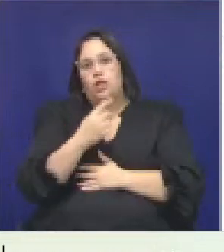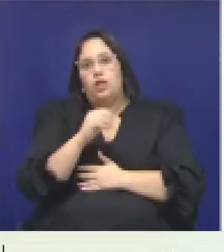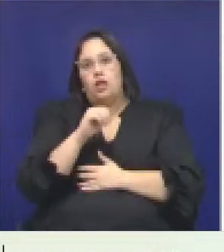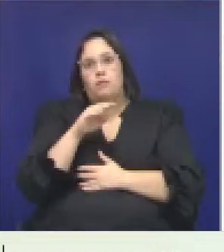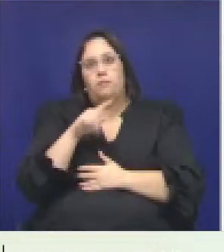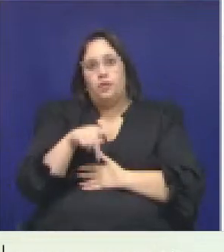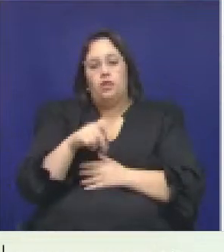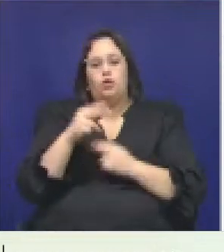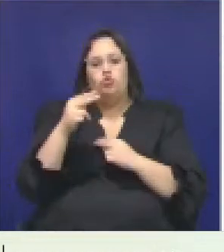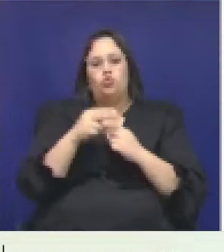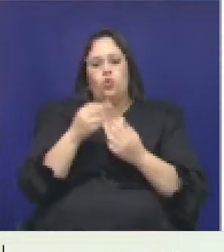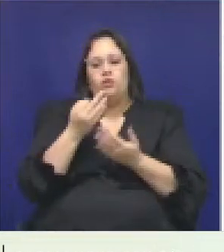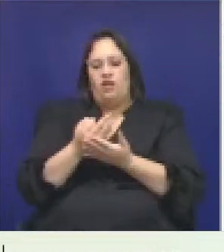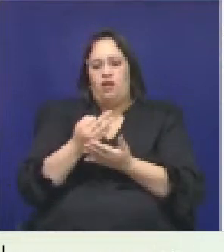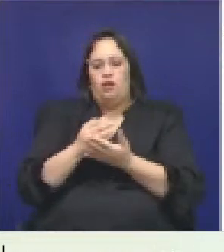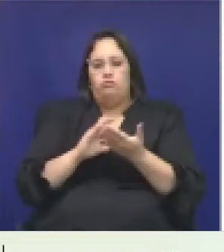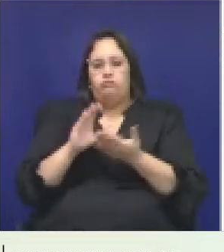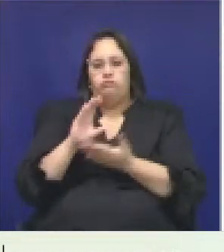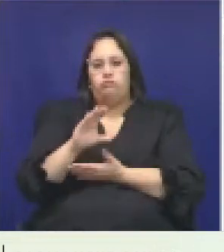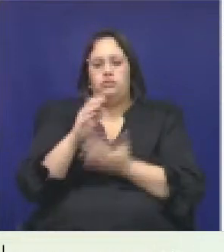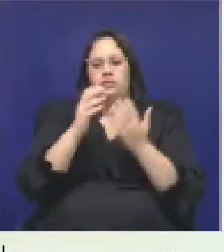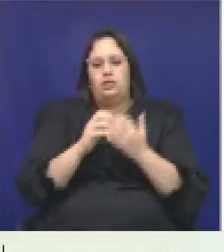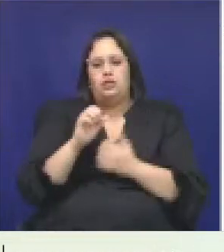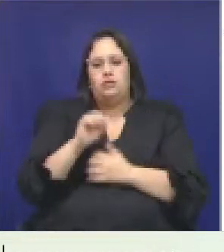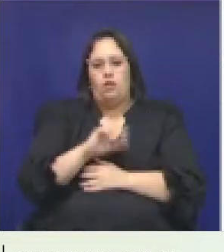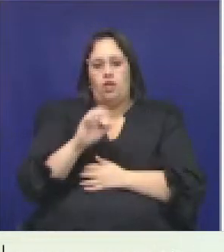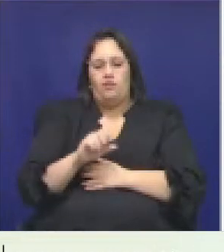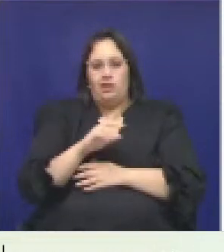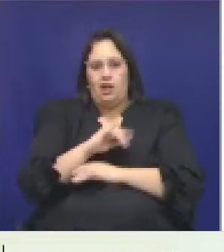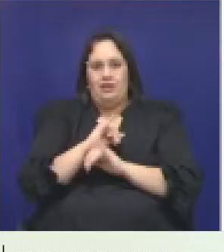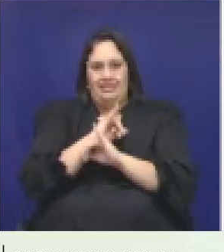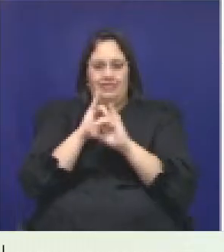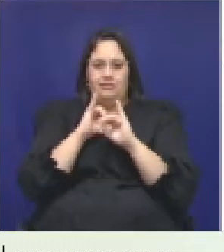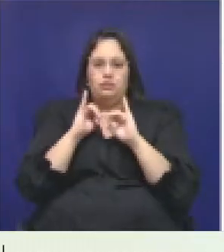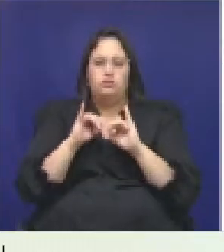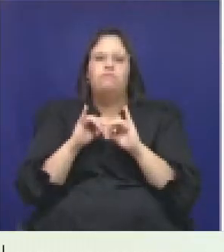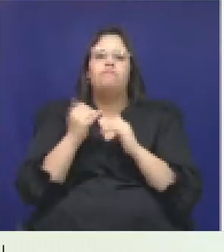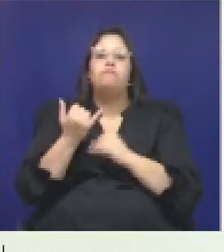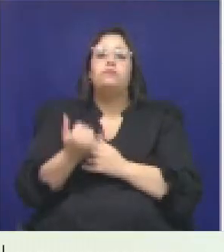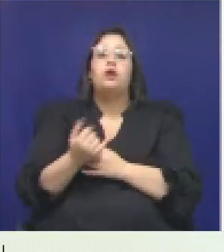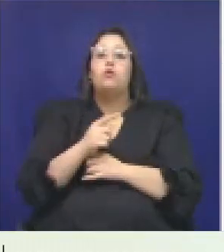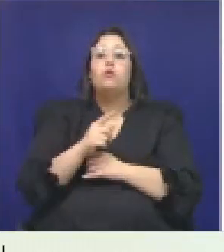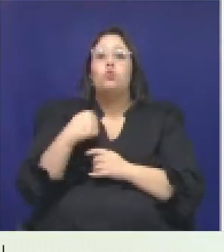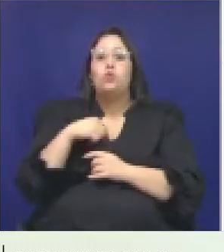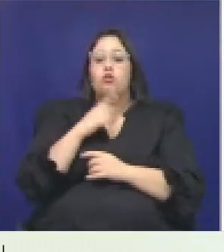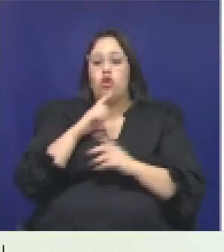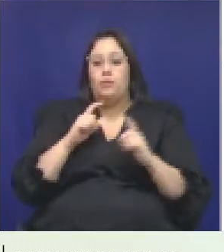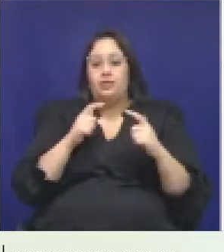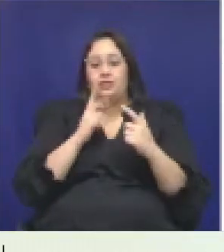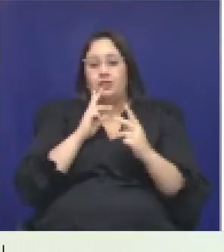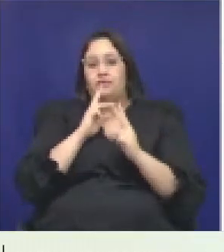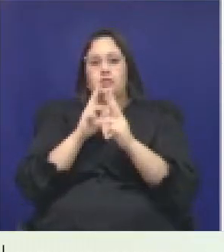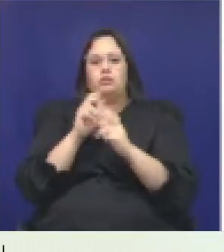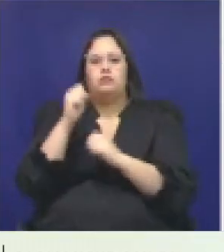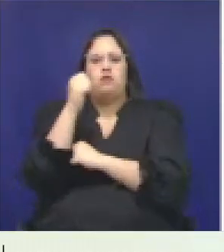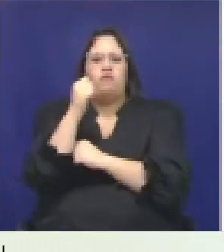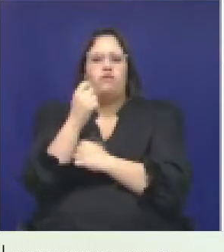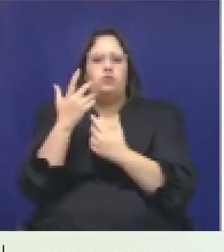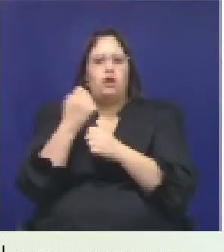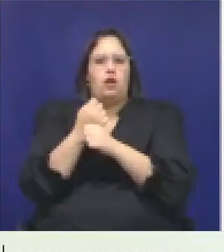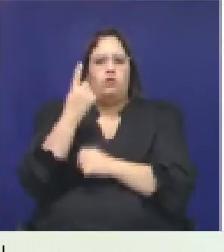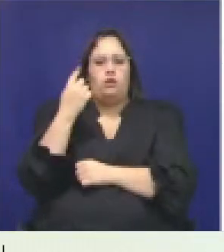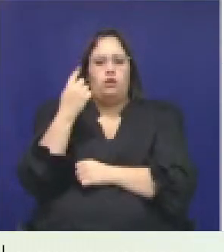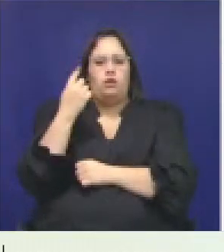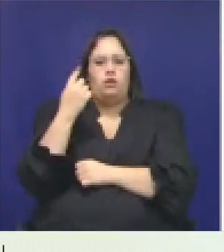short funding of Statistics South Africa is reaching critical proportions. Indeed, our committee visited his office in Gauteng